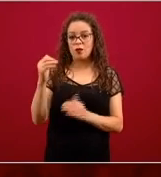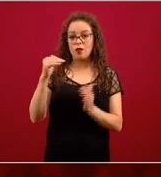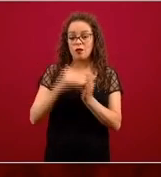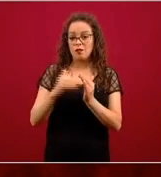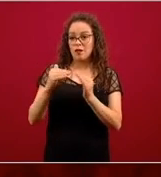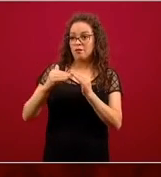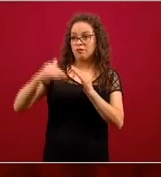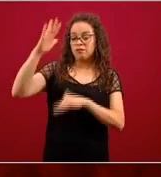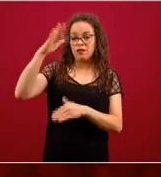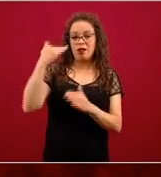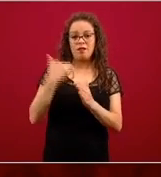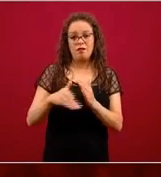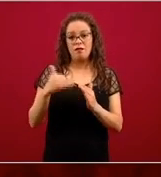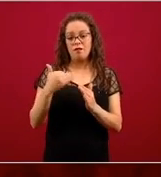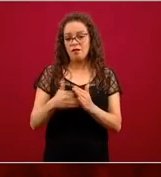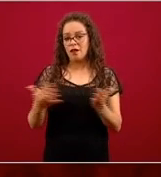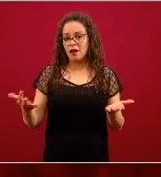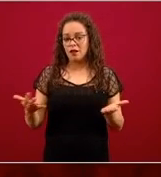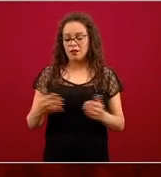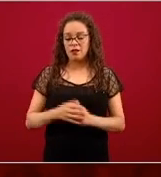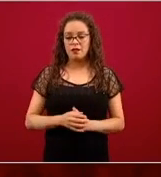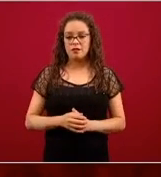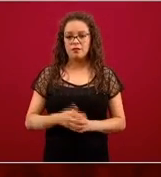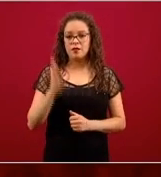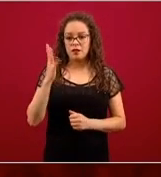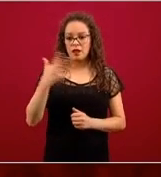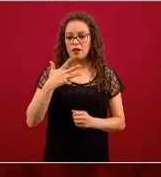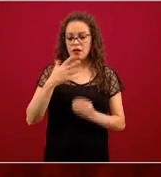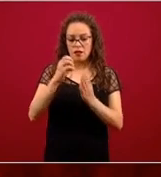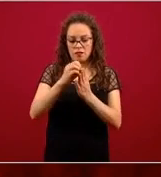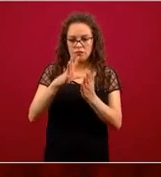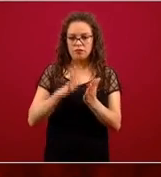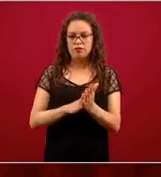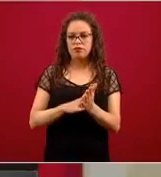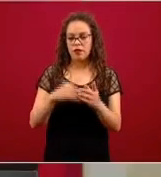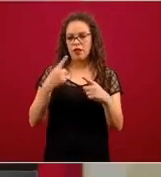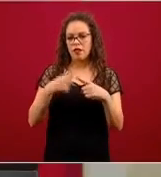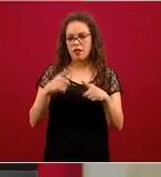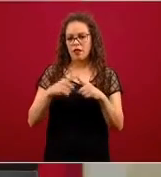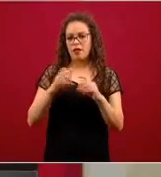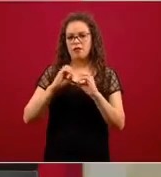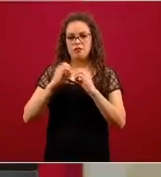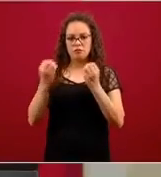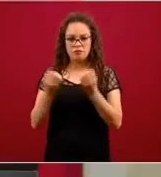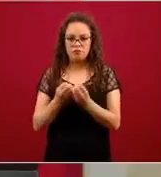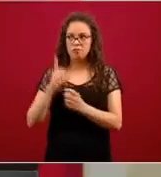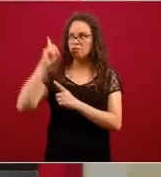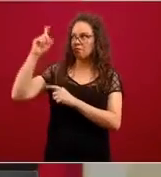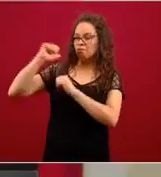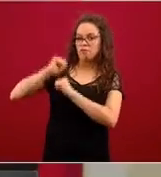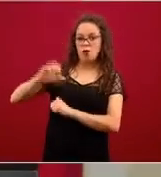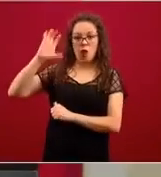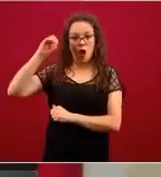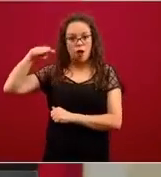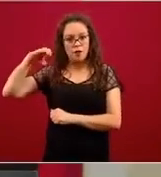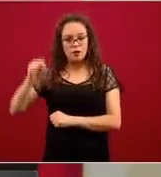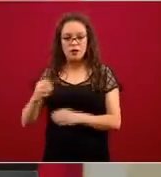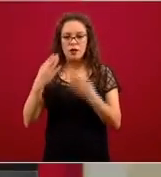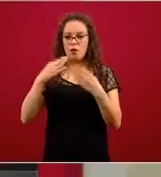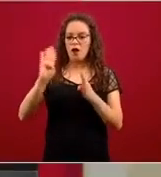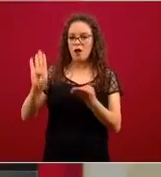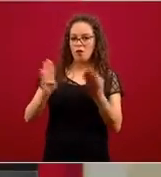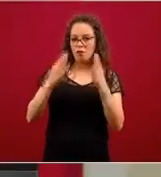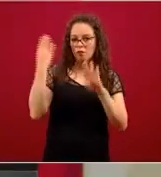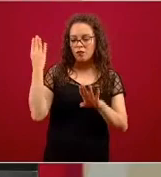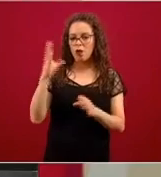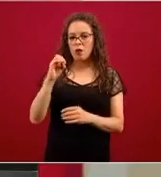of, we need more than 200 health professionals at least to help us. And a number of organizations